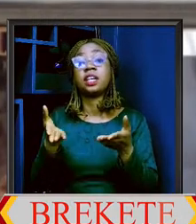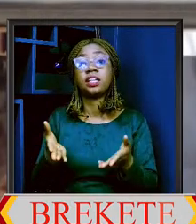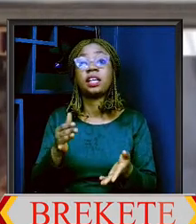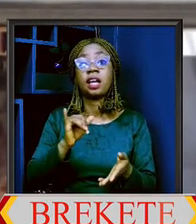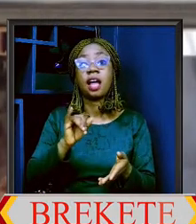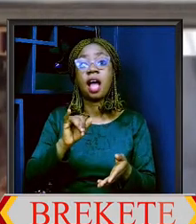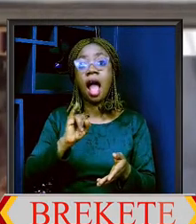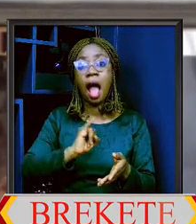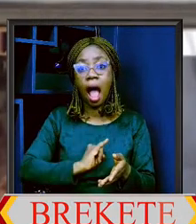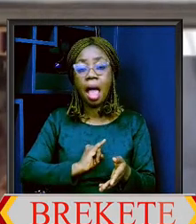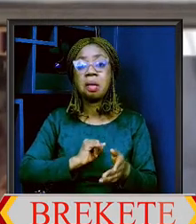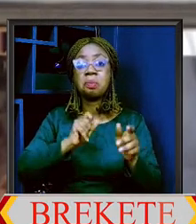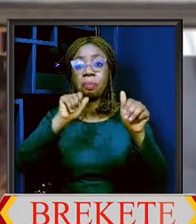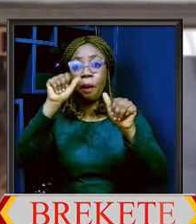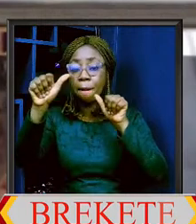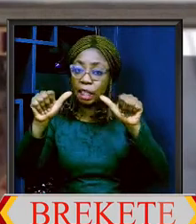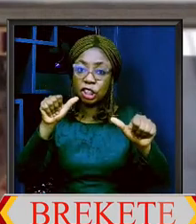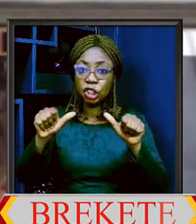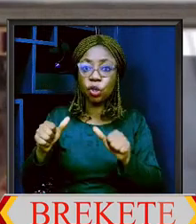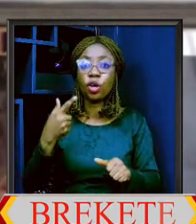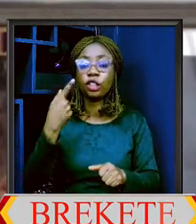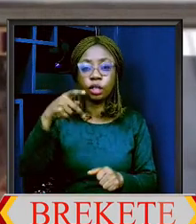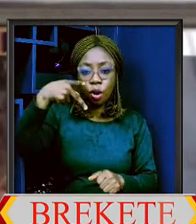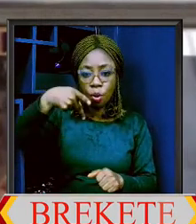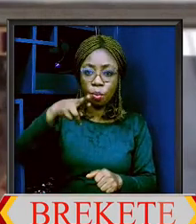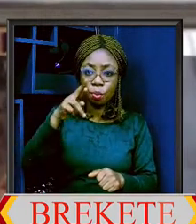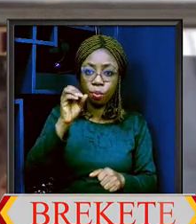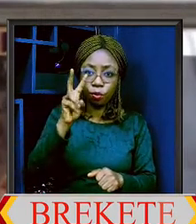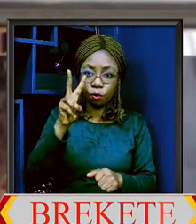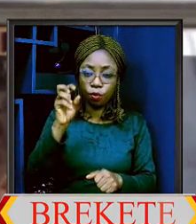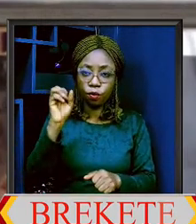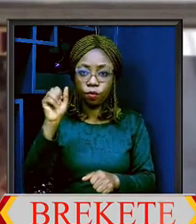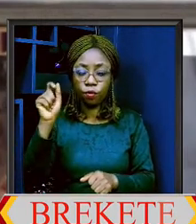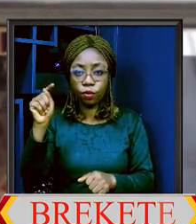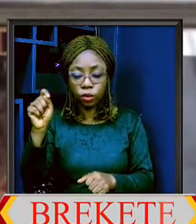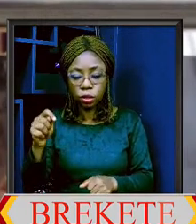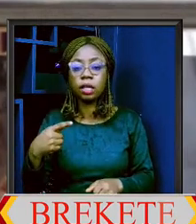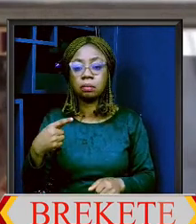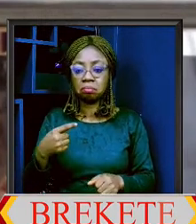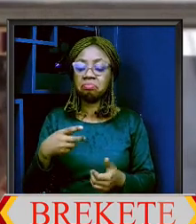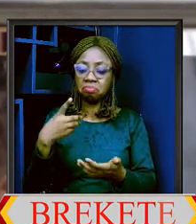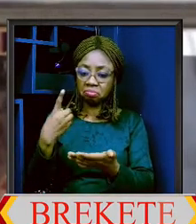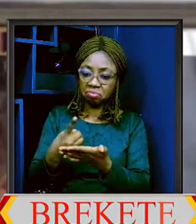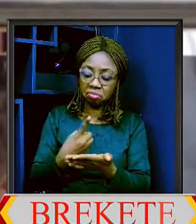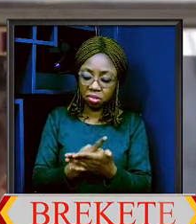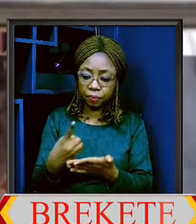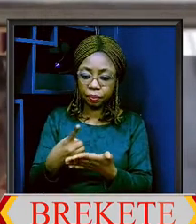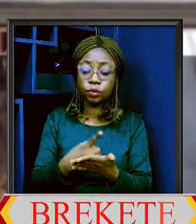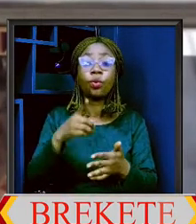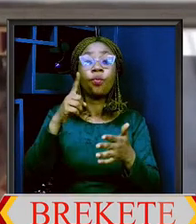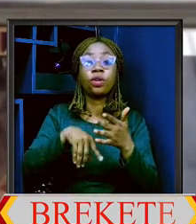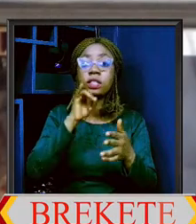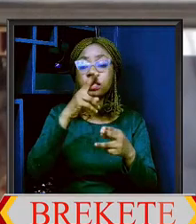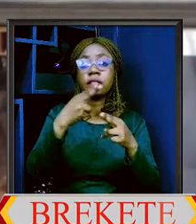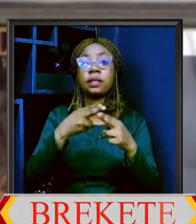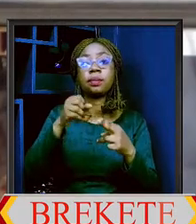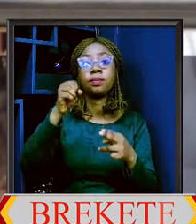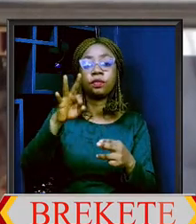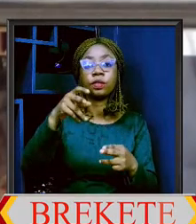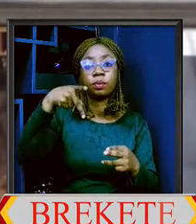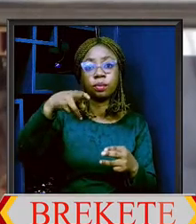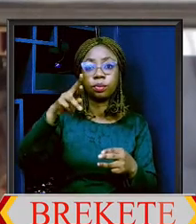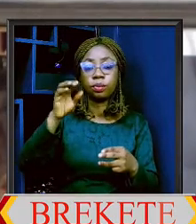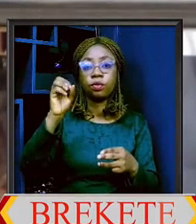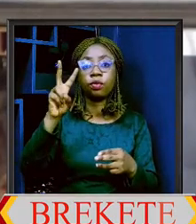petitioned the proost the provos SAT over it what be the name of the Provost that